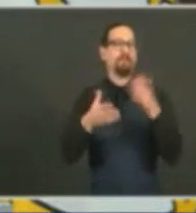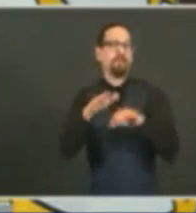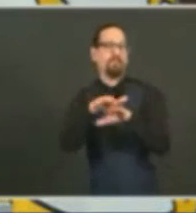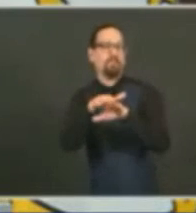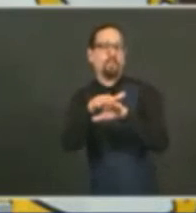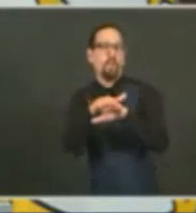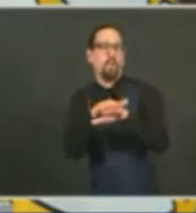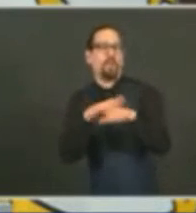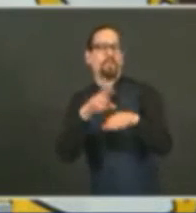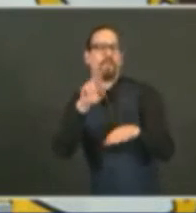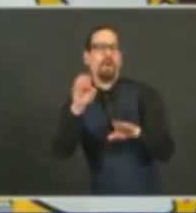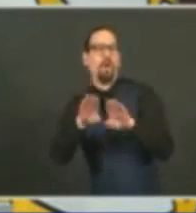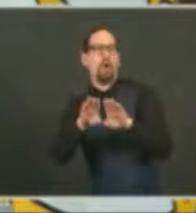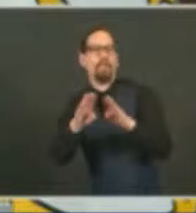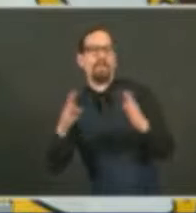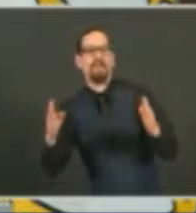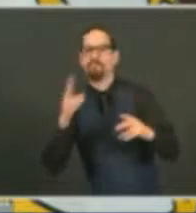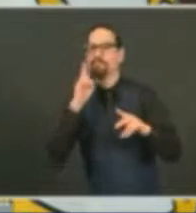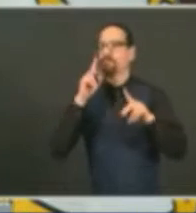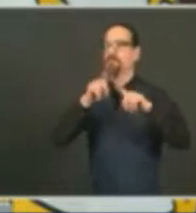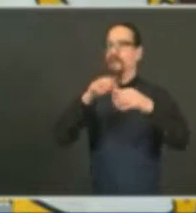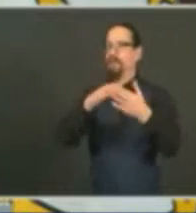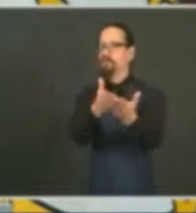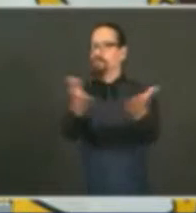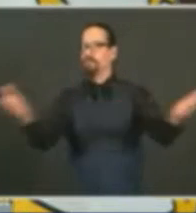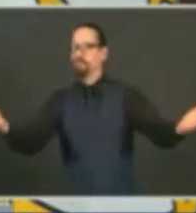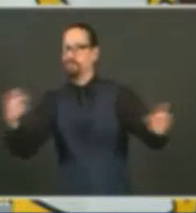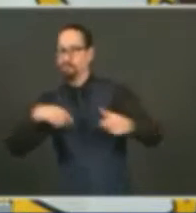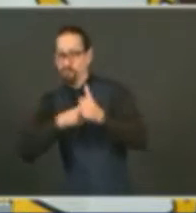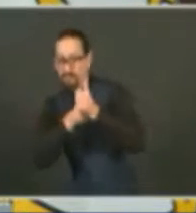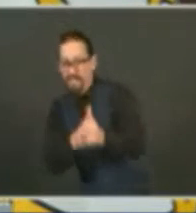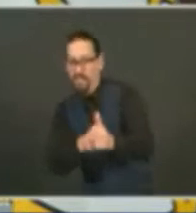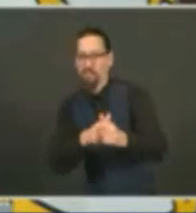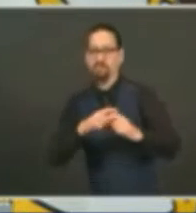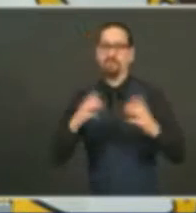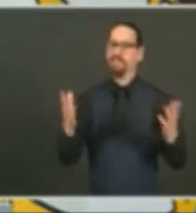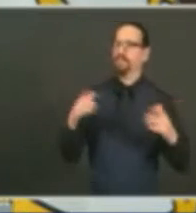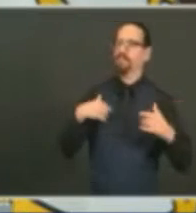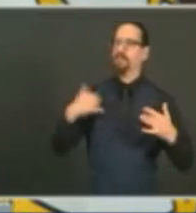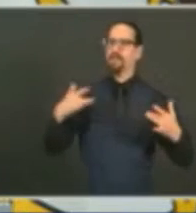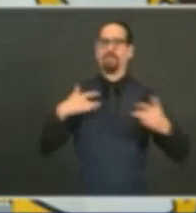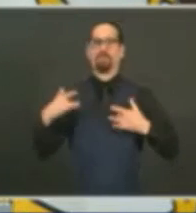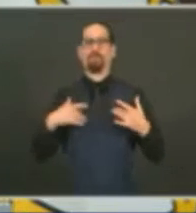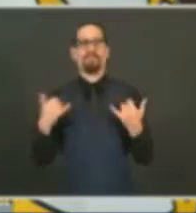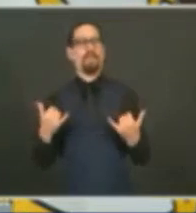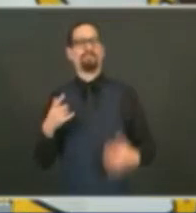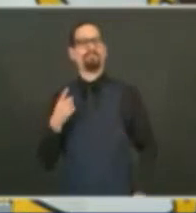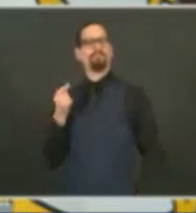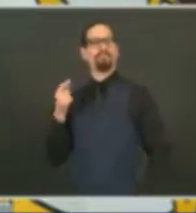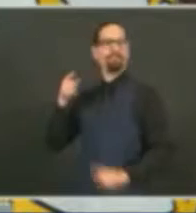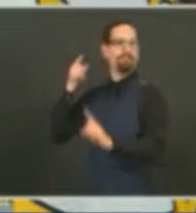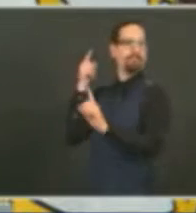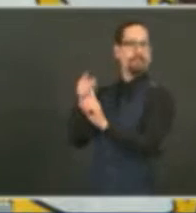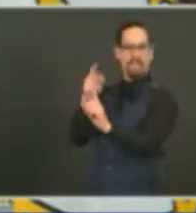My biggest concern at the moment is overwhelming our hospital system. That's